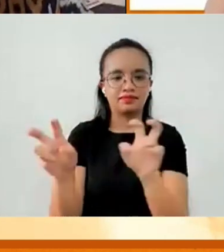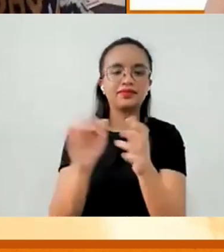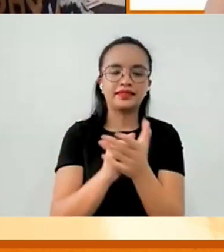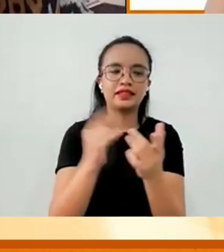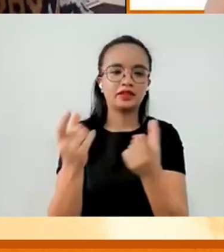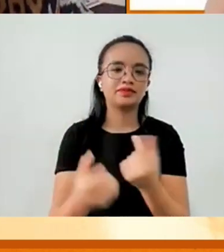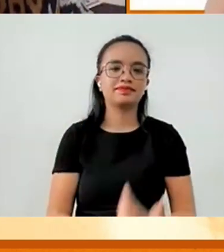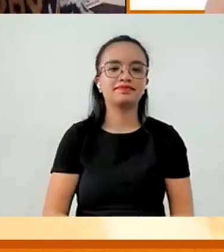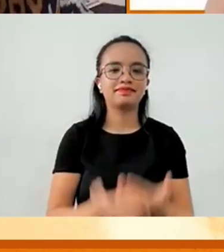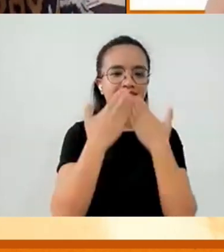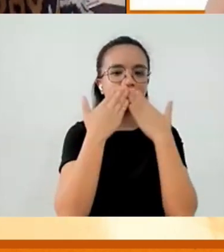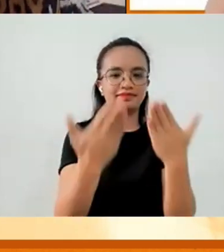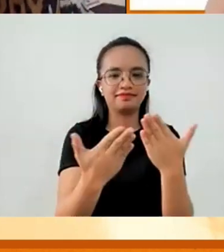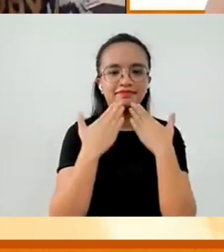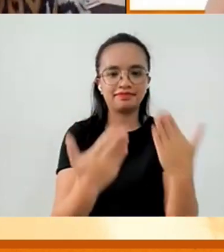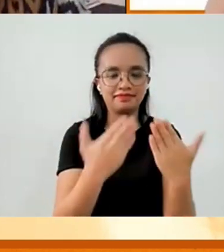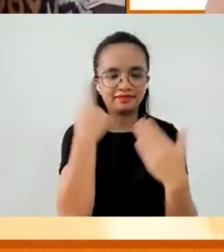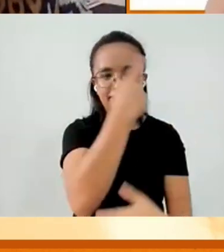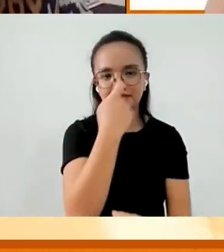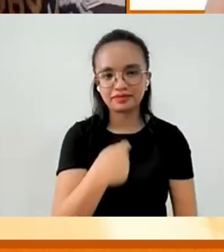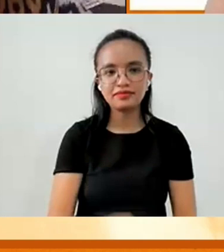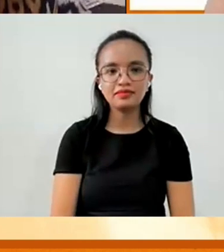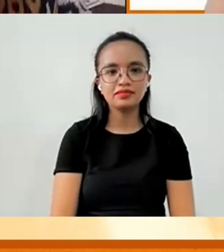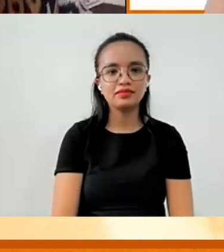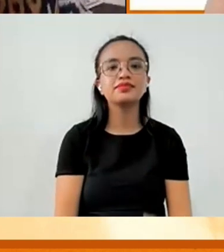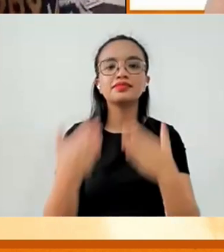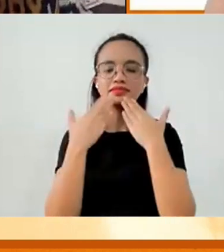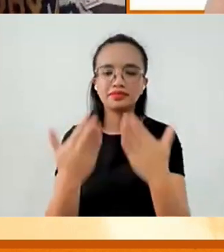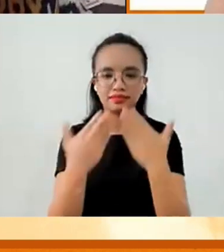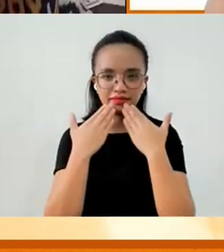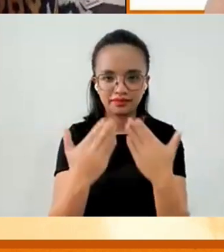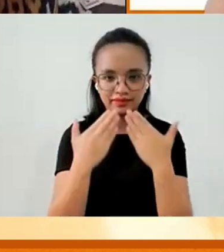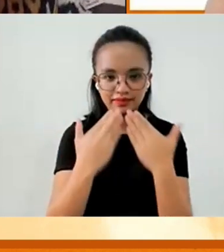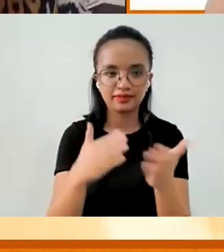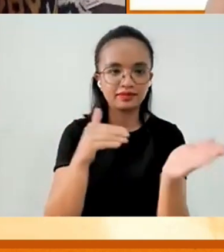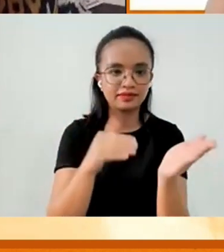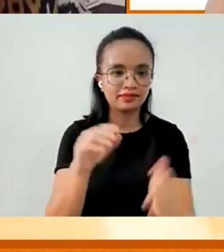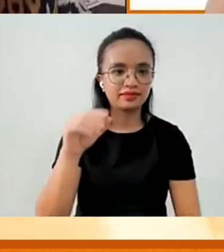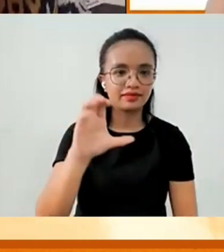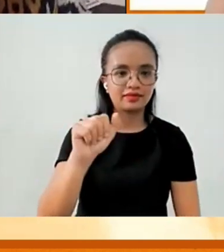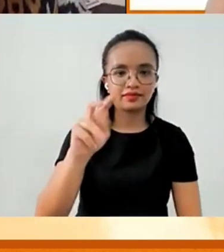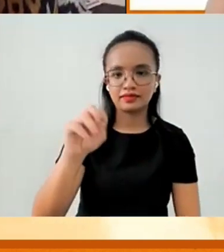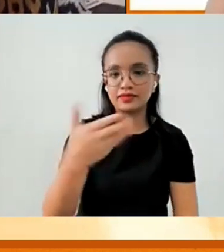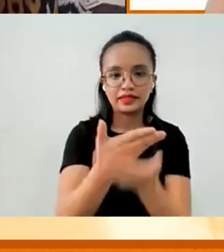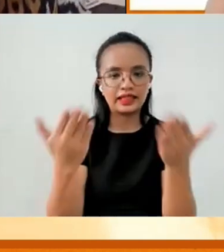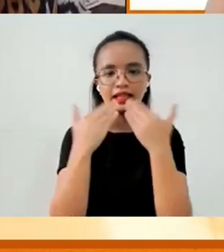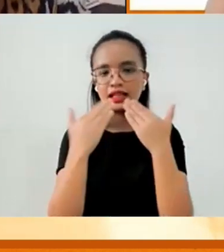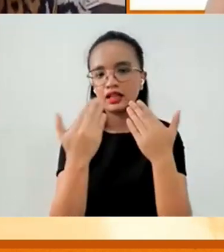Thank you. Thank you for the question. Yeah, thank you very much, Dr. Carandang, and thank you very much to our